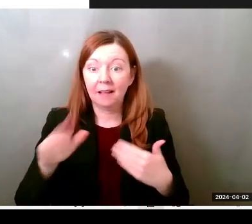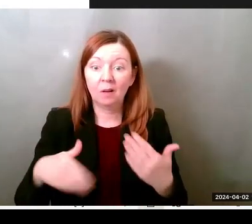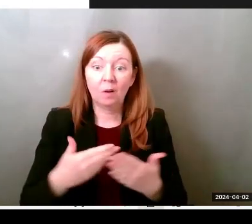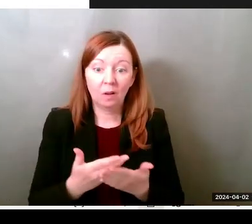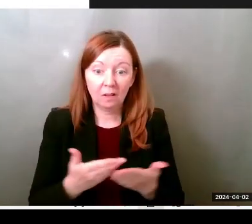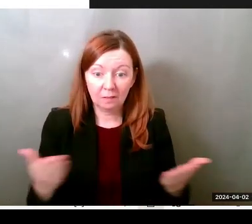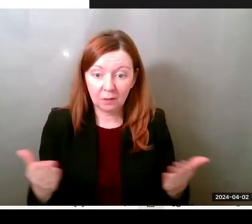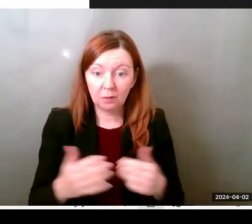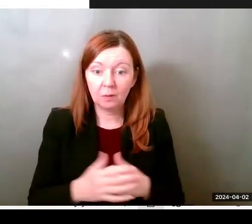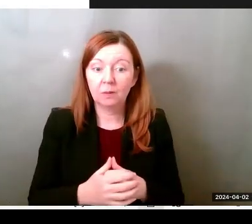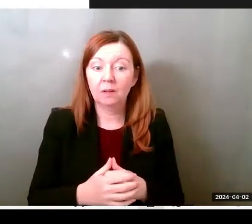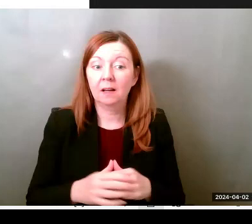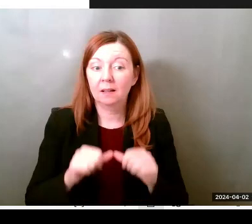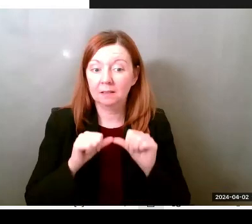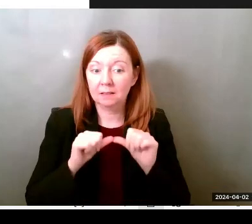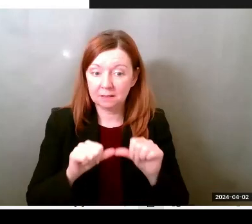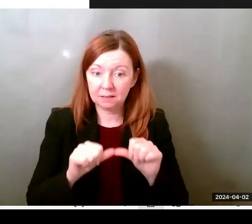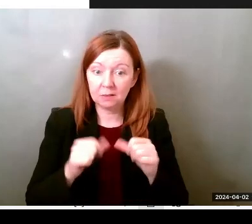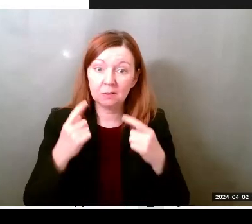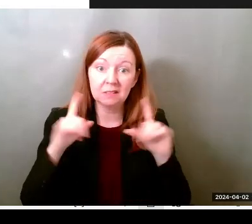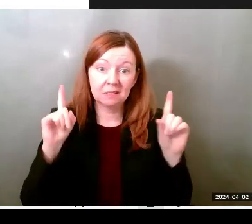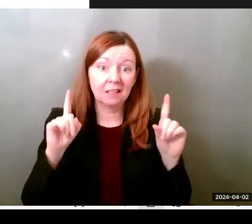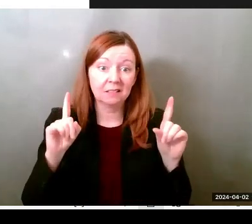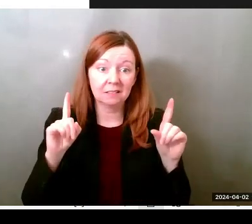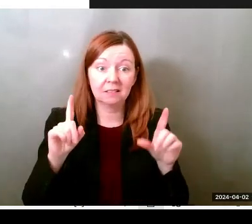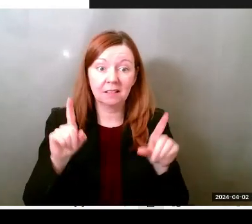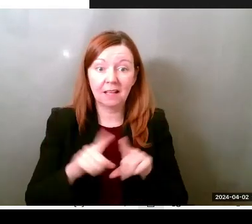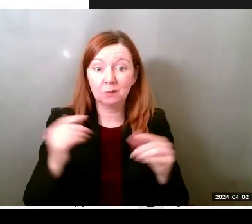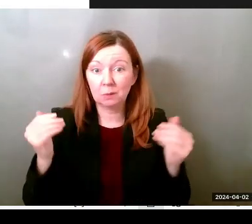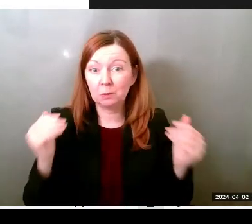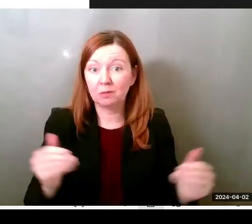all, and continued success as you move forward.